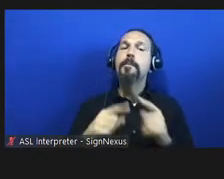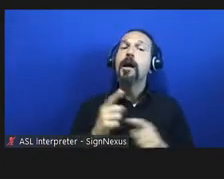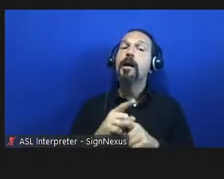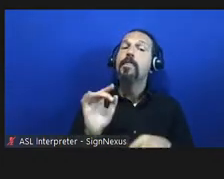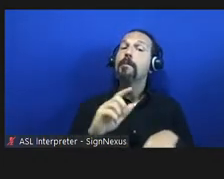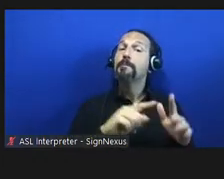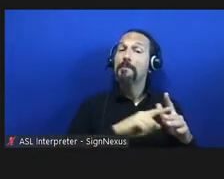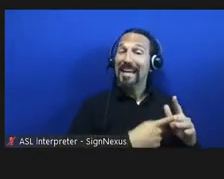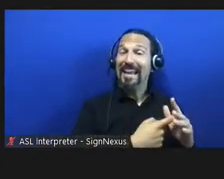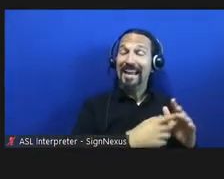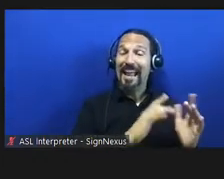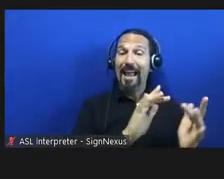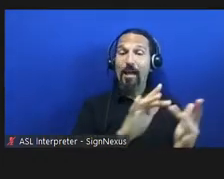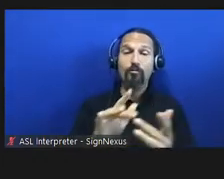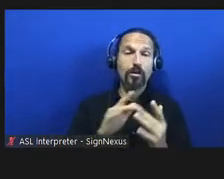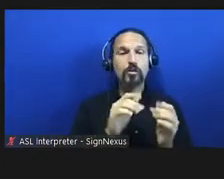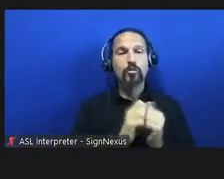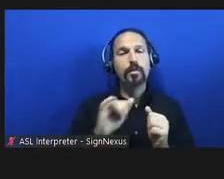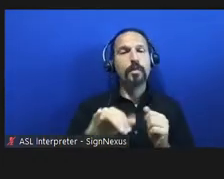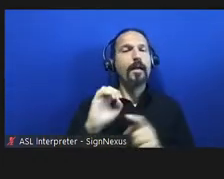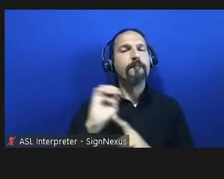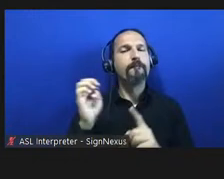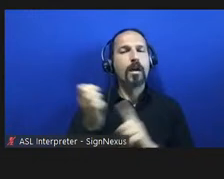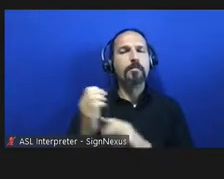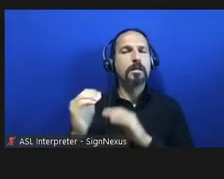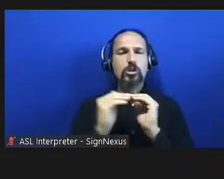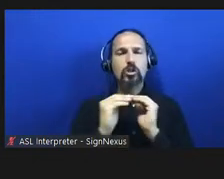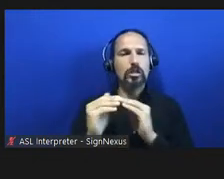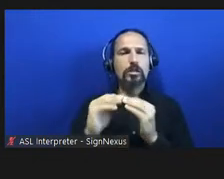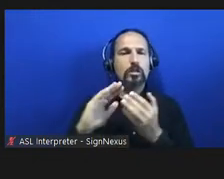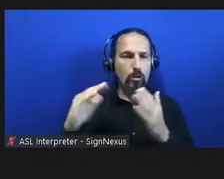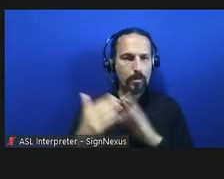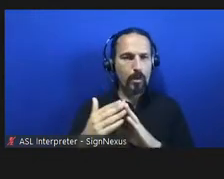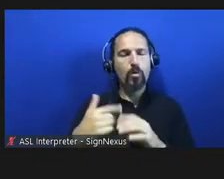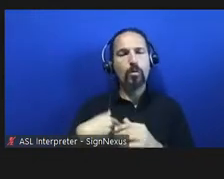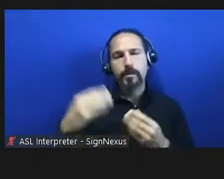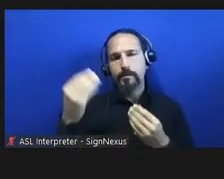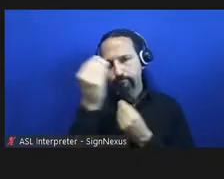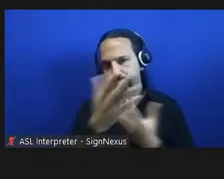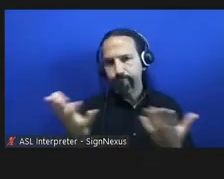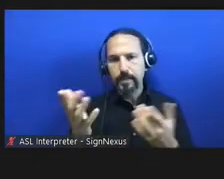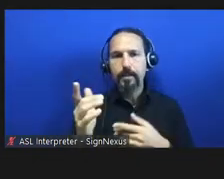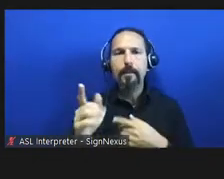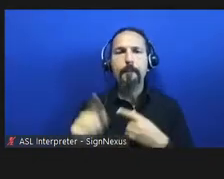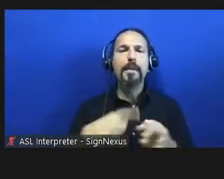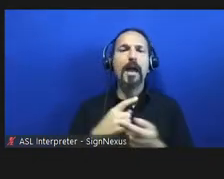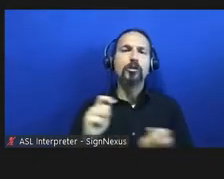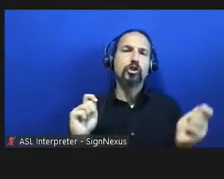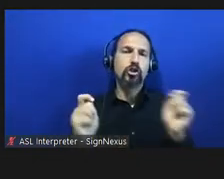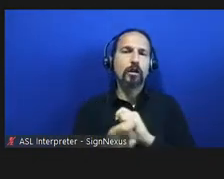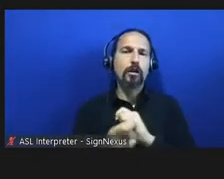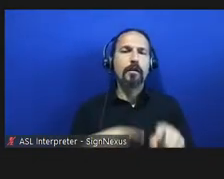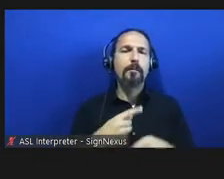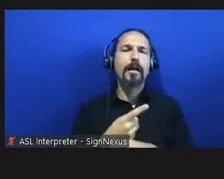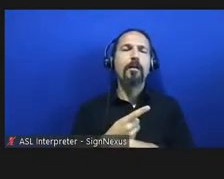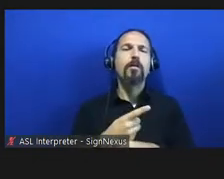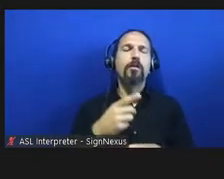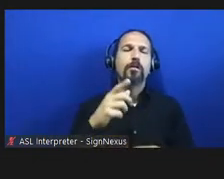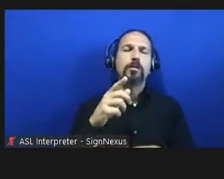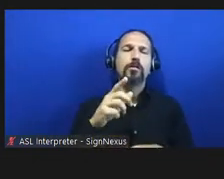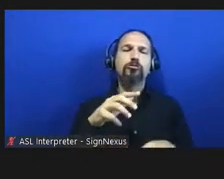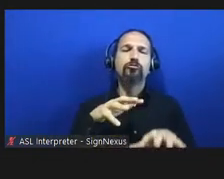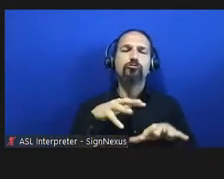Outreach in conversations with environmental justice communities we shared information regarding changes in traffic patterns